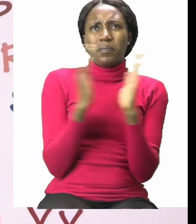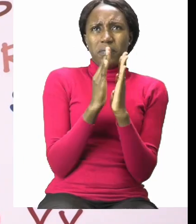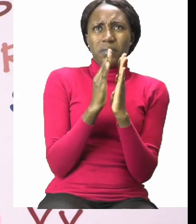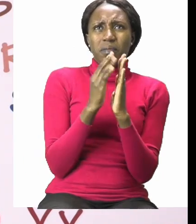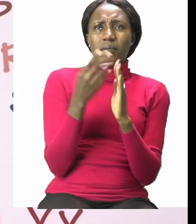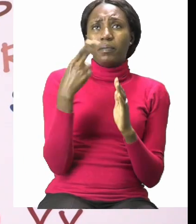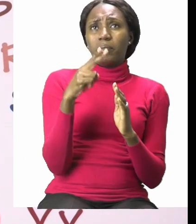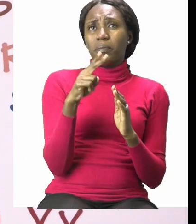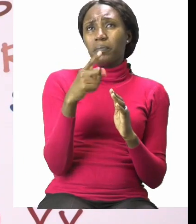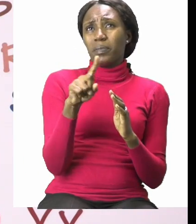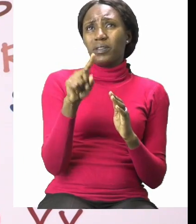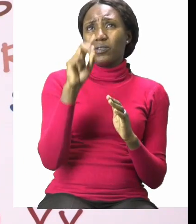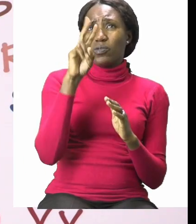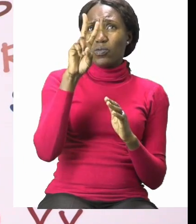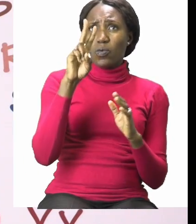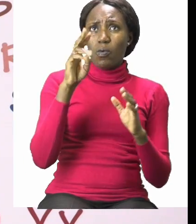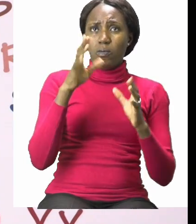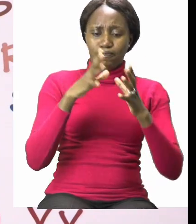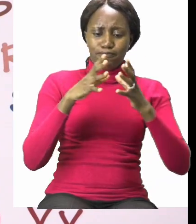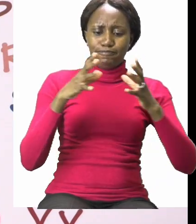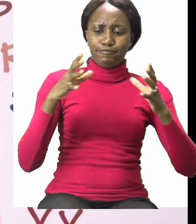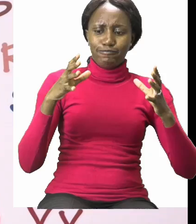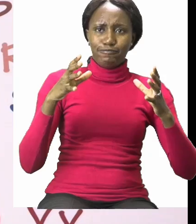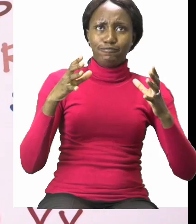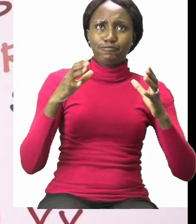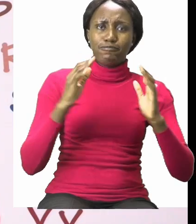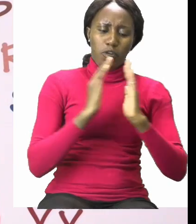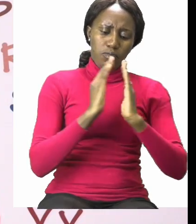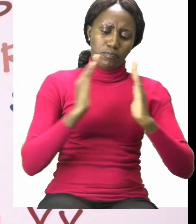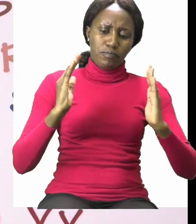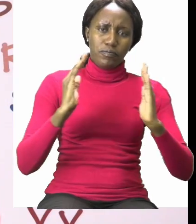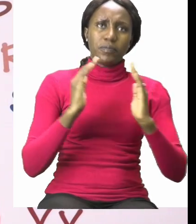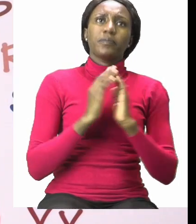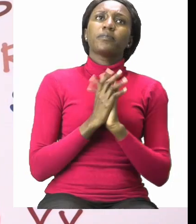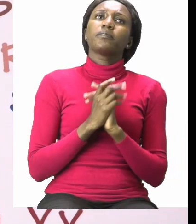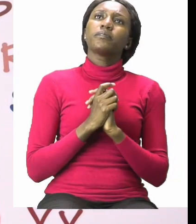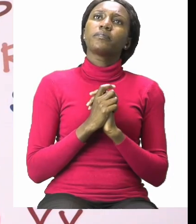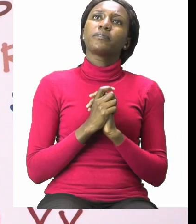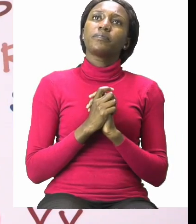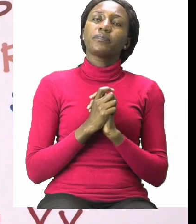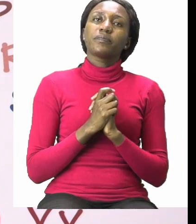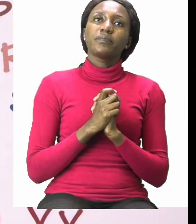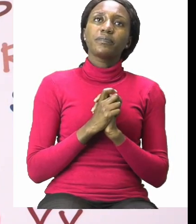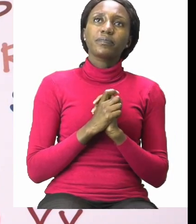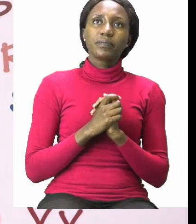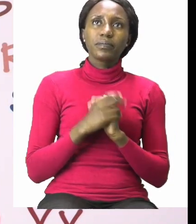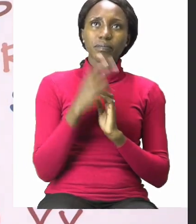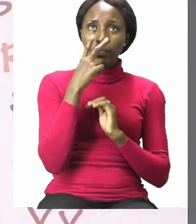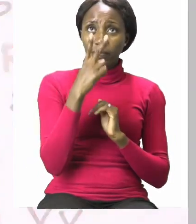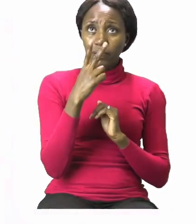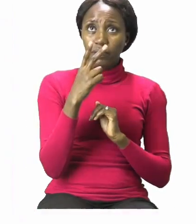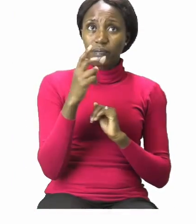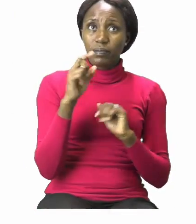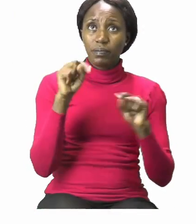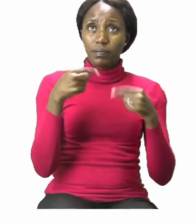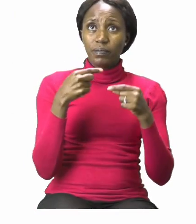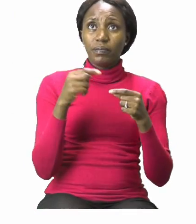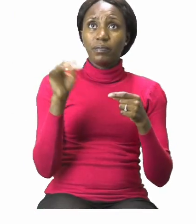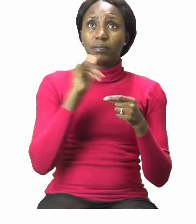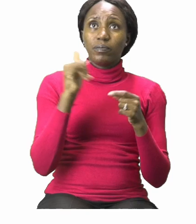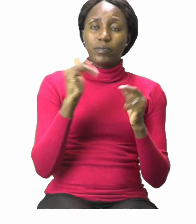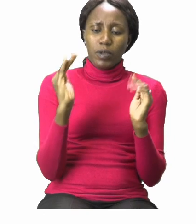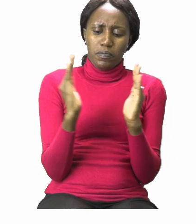is thin. Now let's take a look back at our exercise and see which objects are